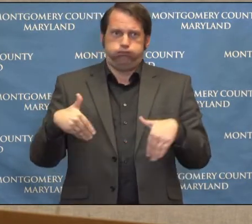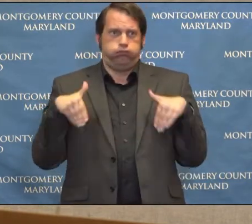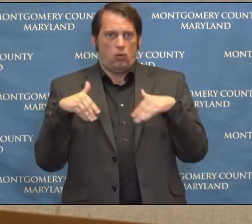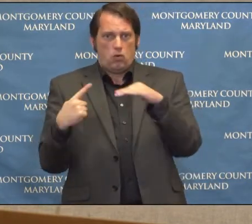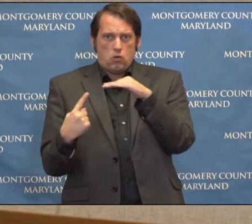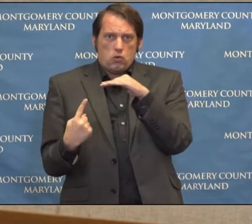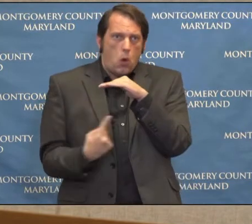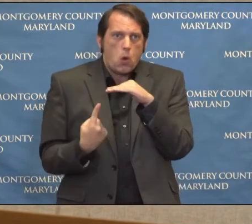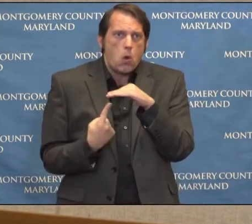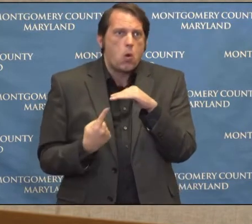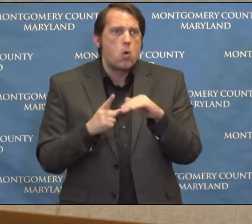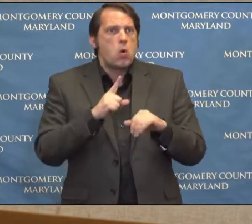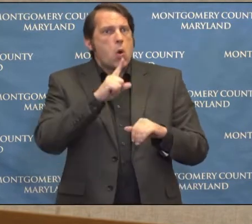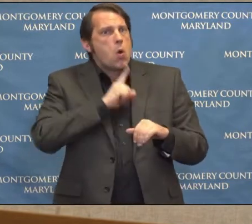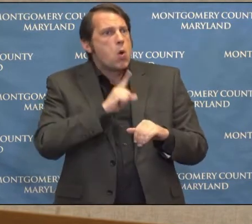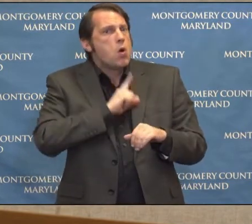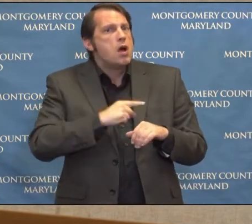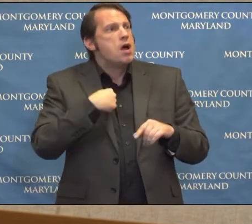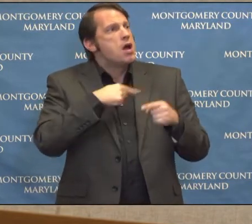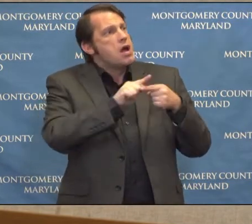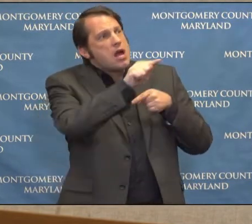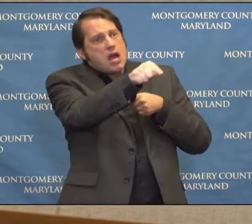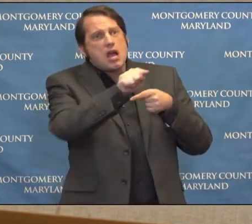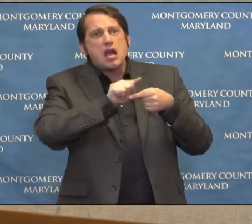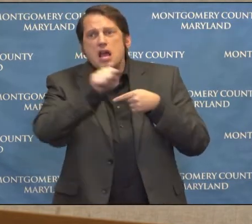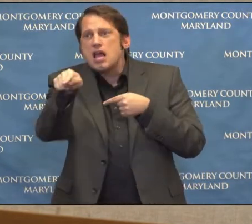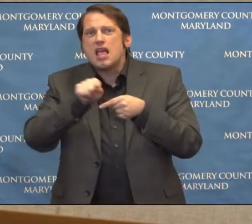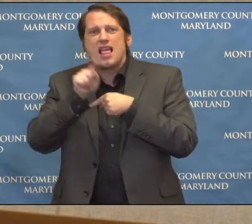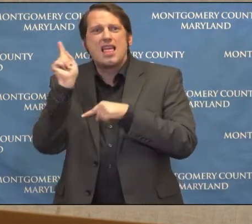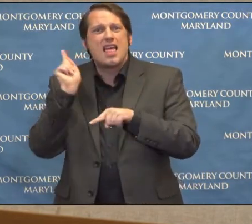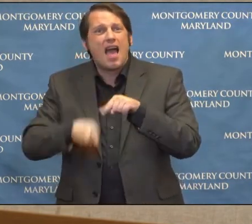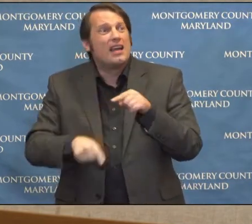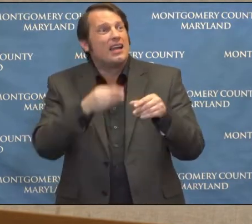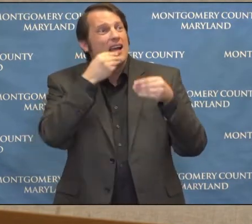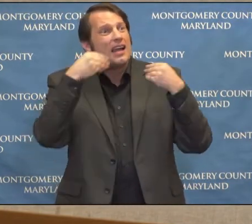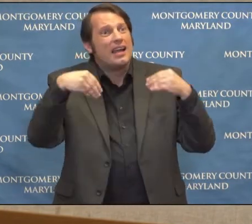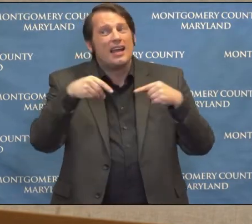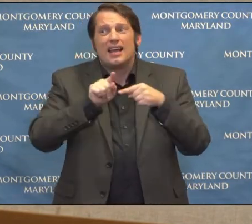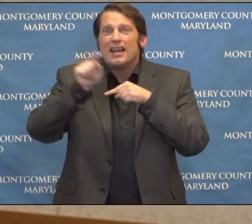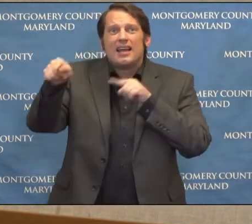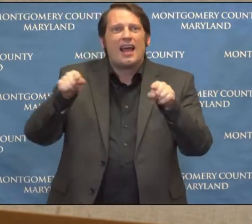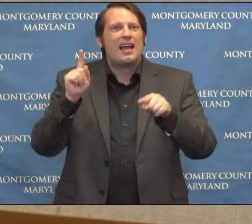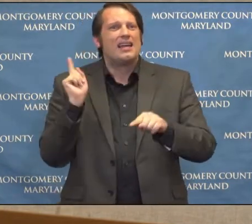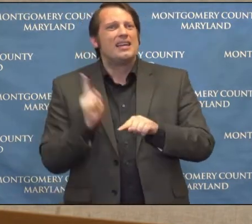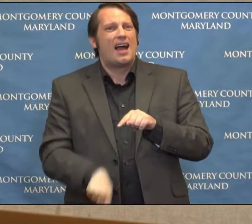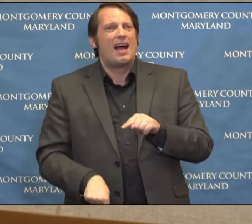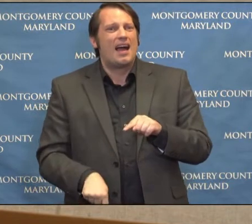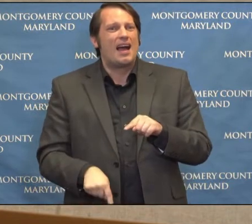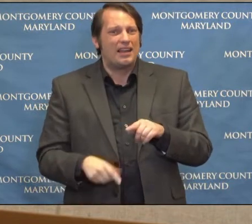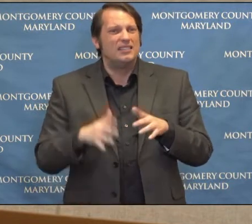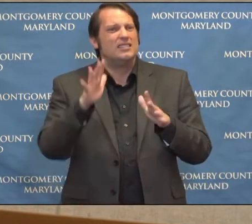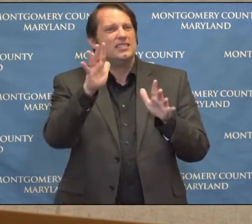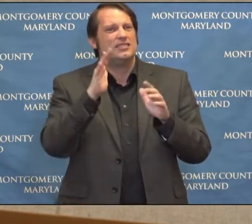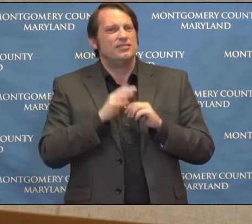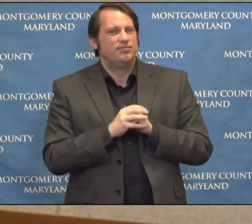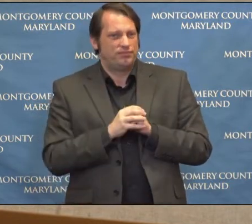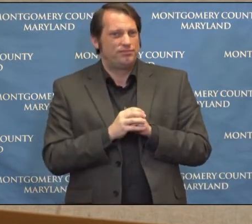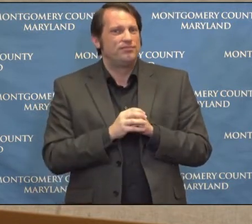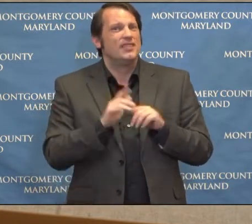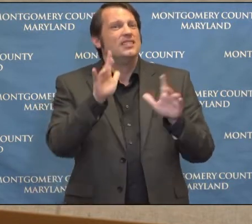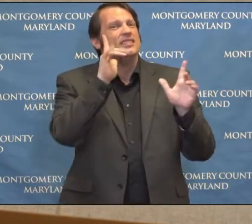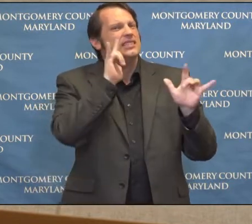retail opportunity for grocery stores. And so, like Dr. Smith shared, our school system is running an amazing